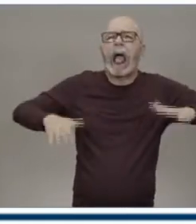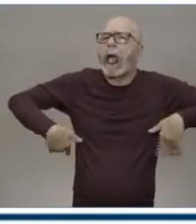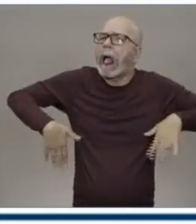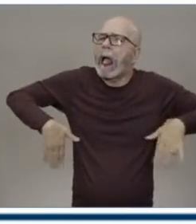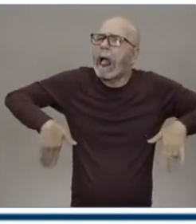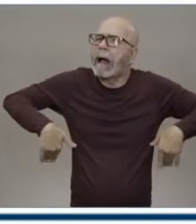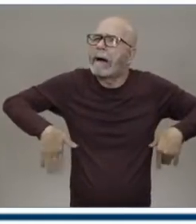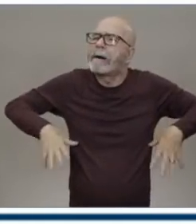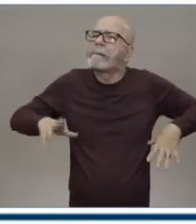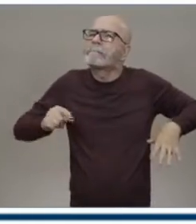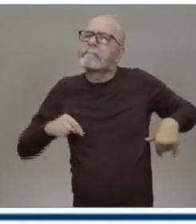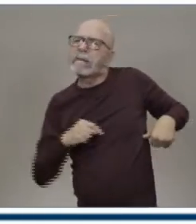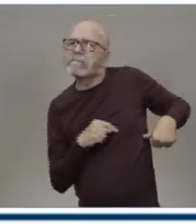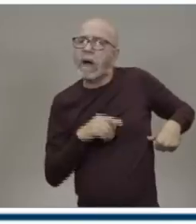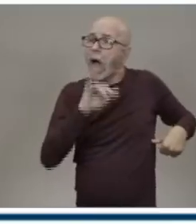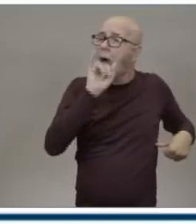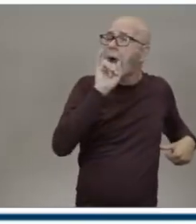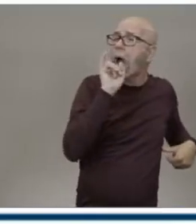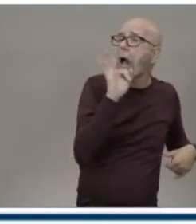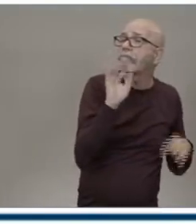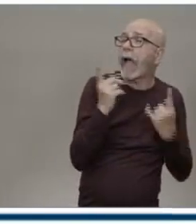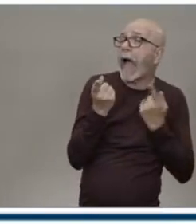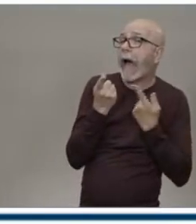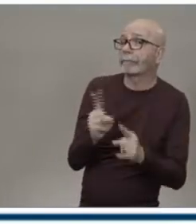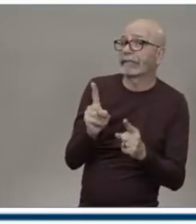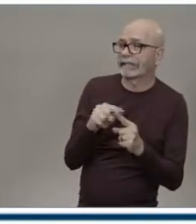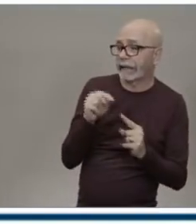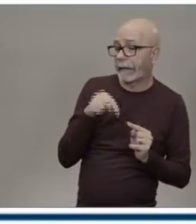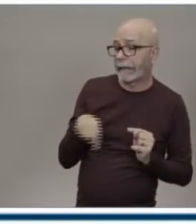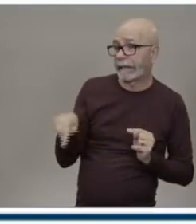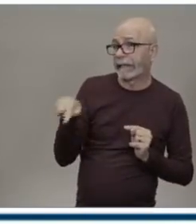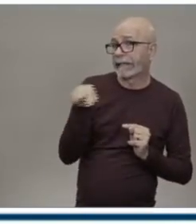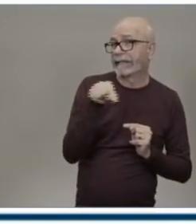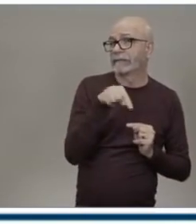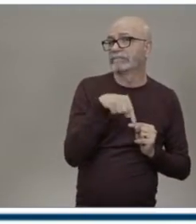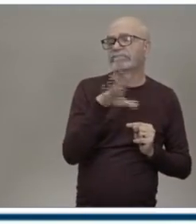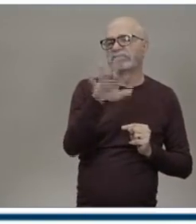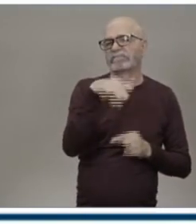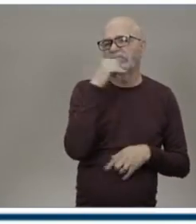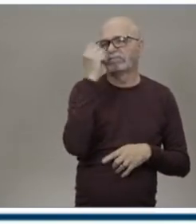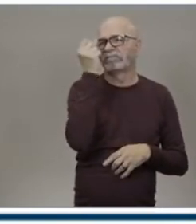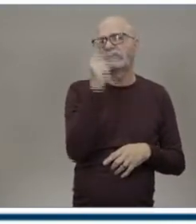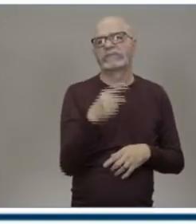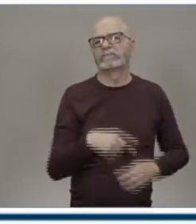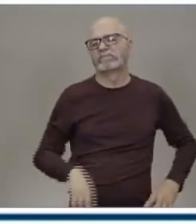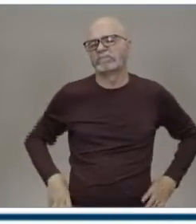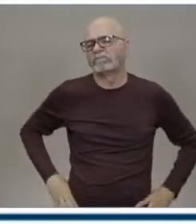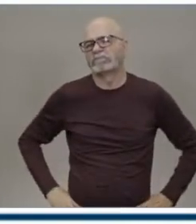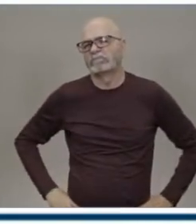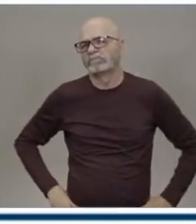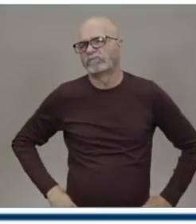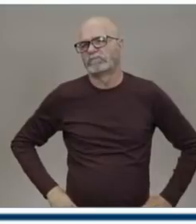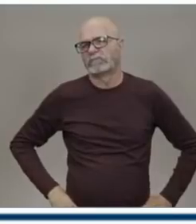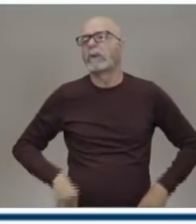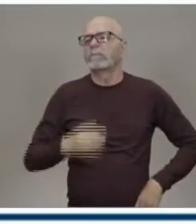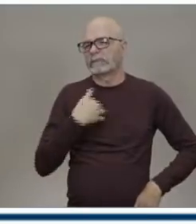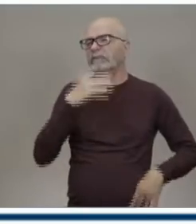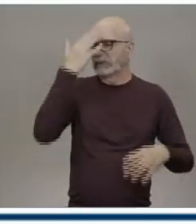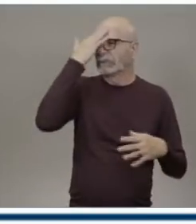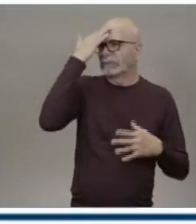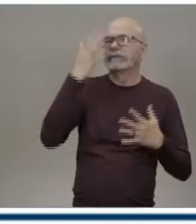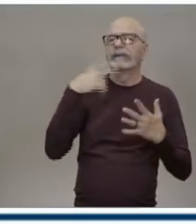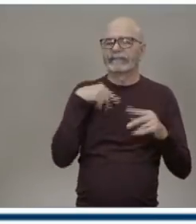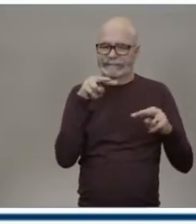see it. But the measures that we're putting in place now, working with the federal government and tightening and having a